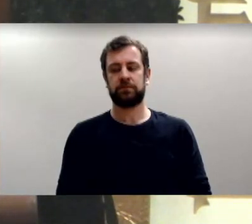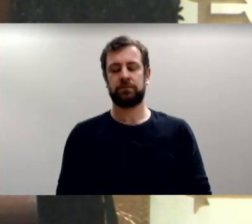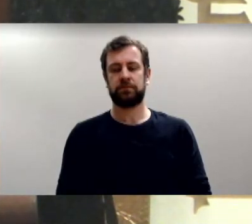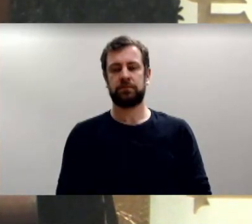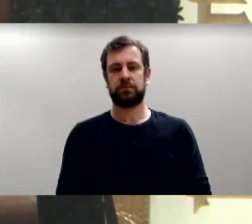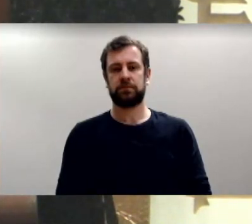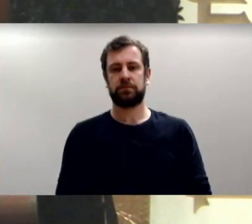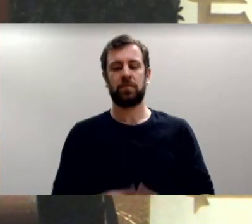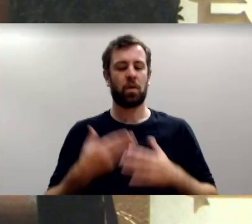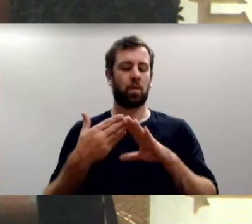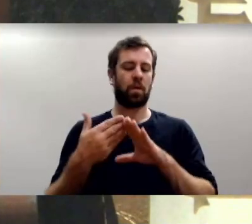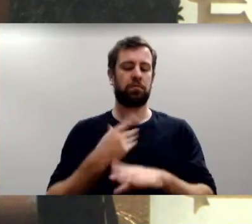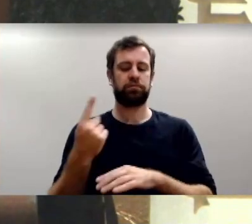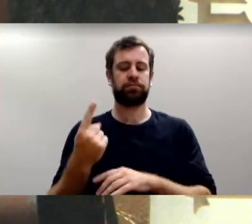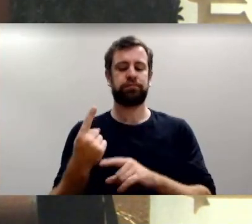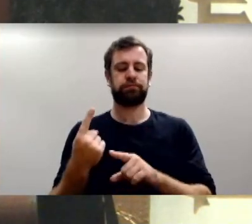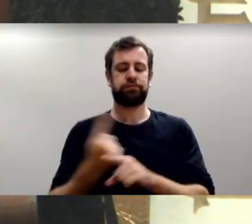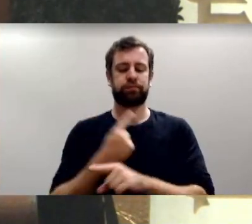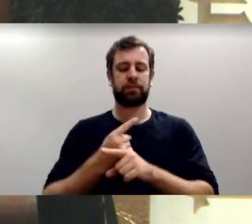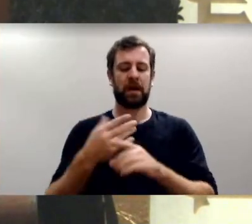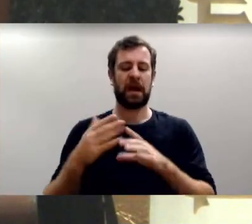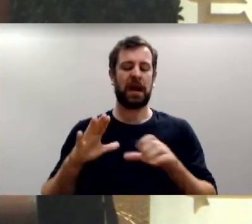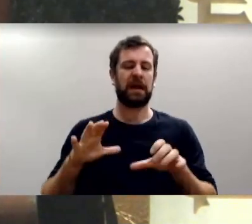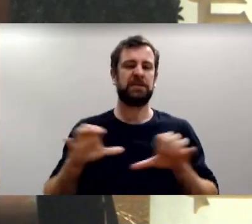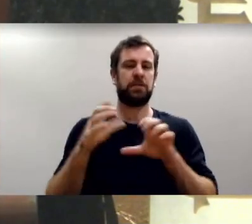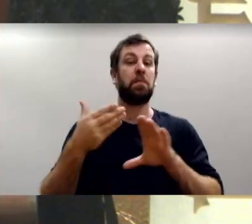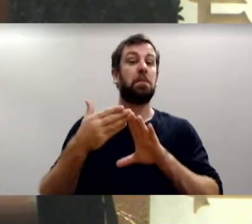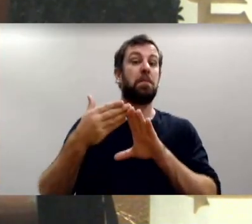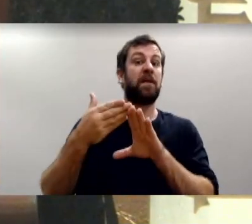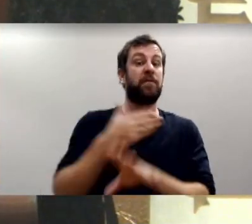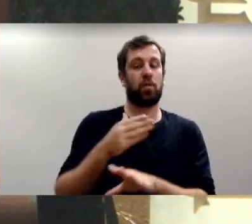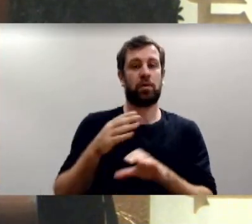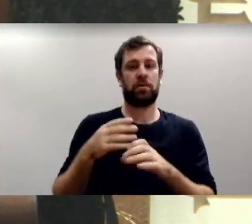preliminary actions that we do before the salat, is wudu.